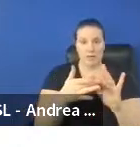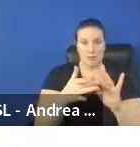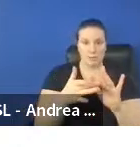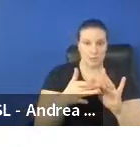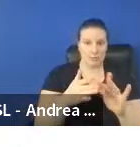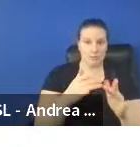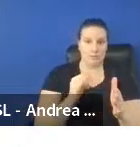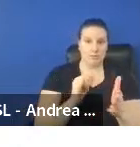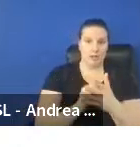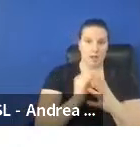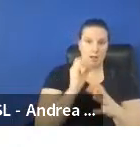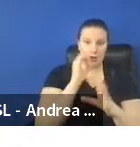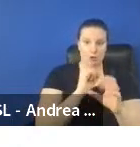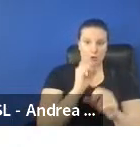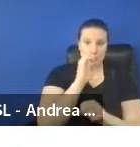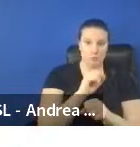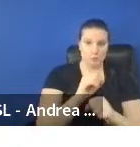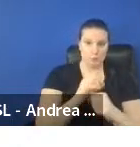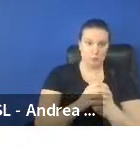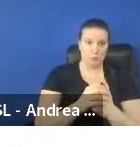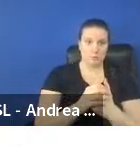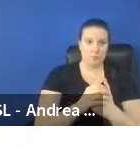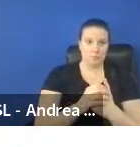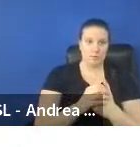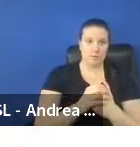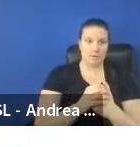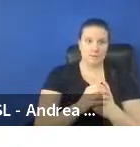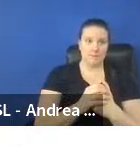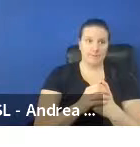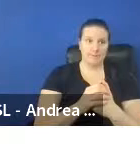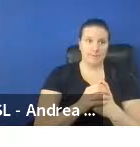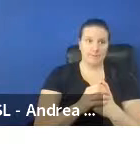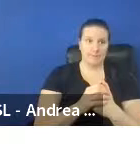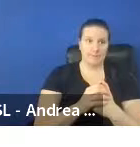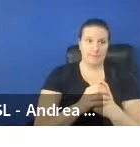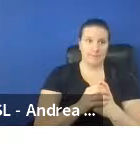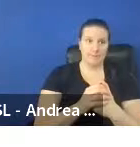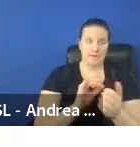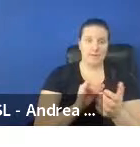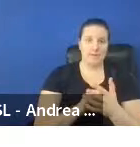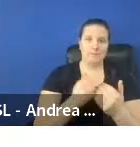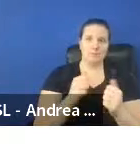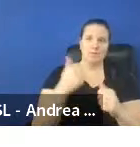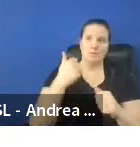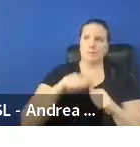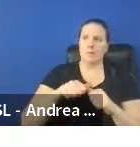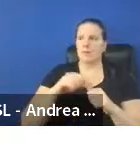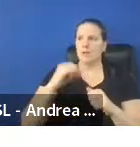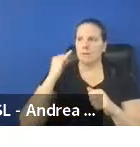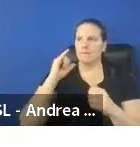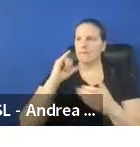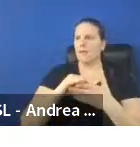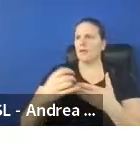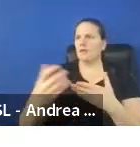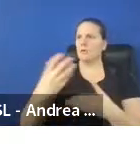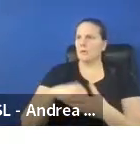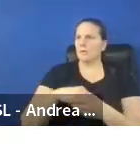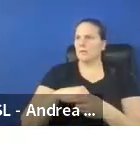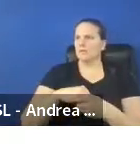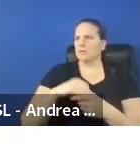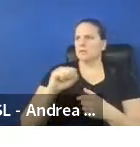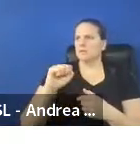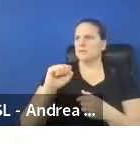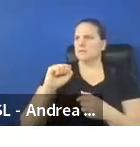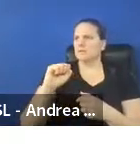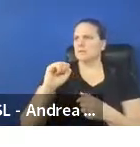it assumes that's, I'm trying to remember if it does incorporate